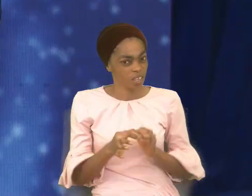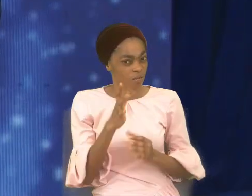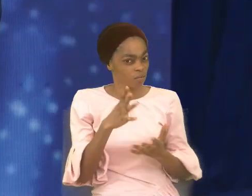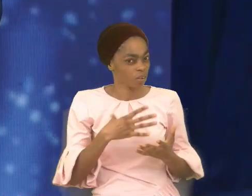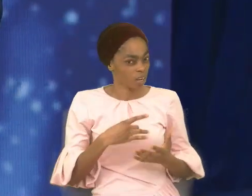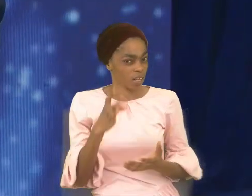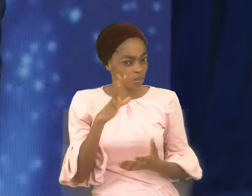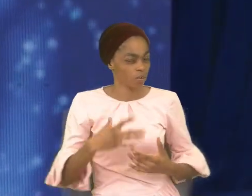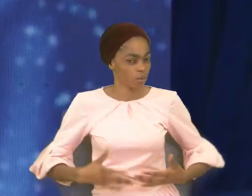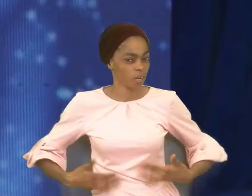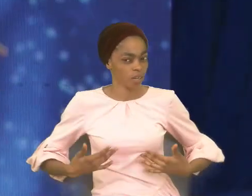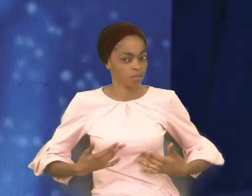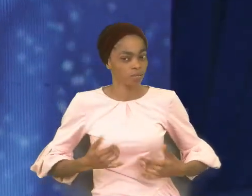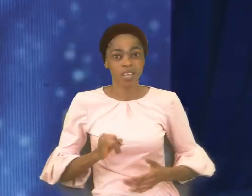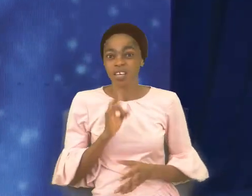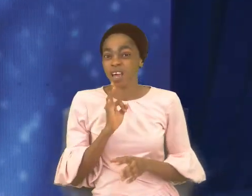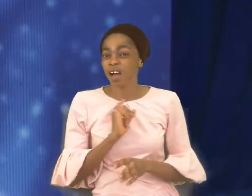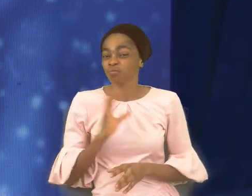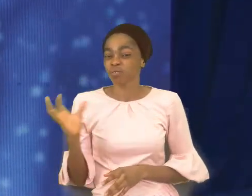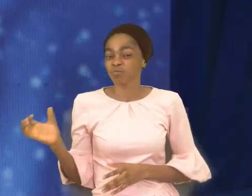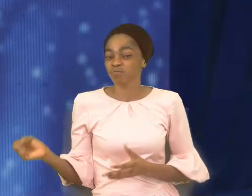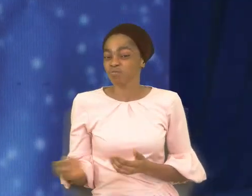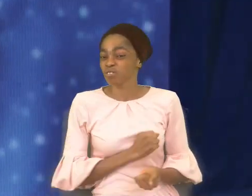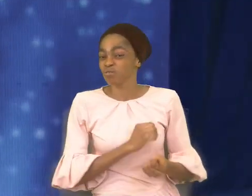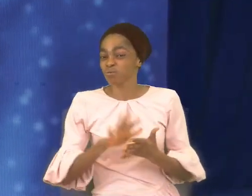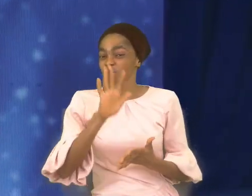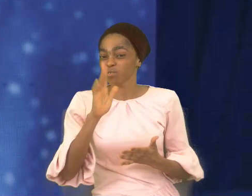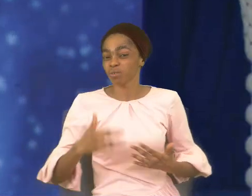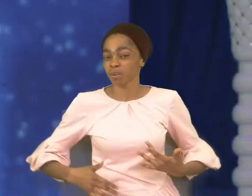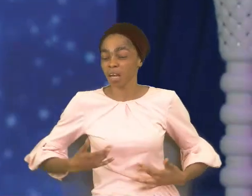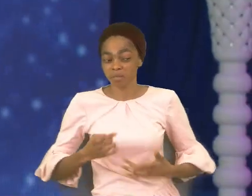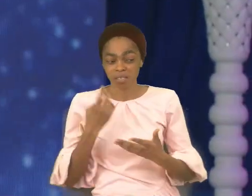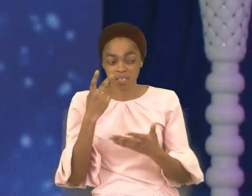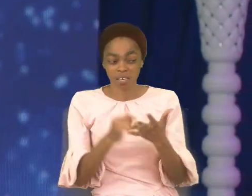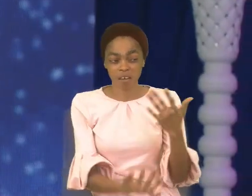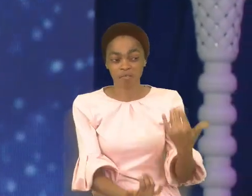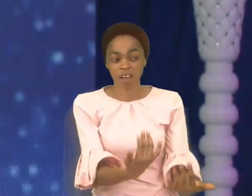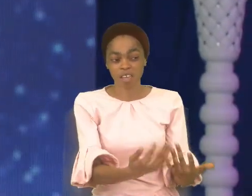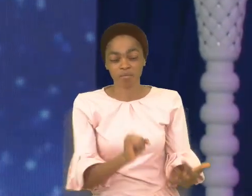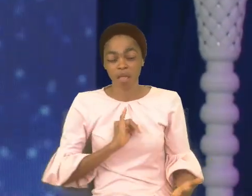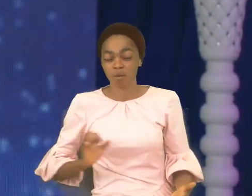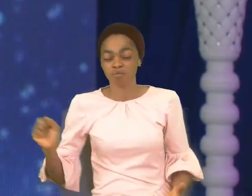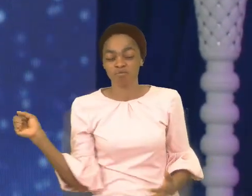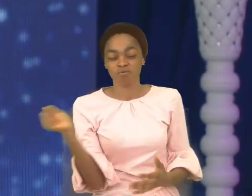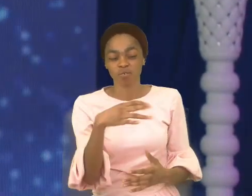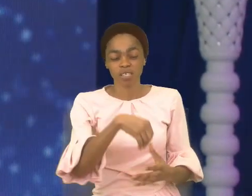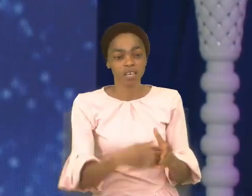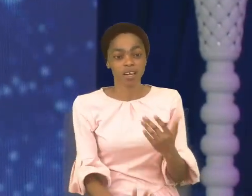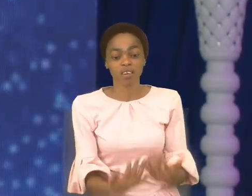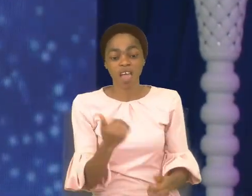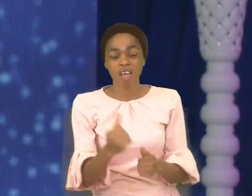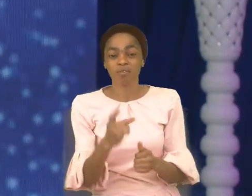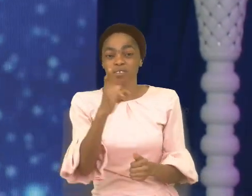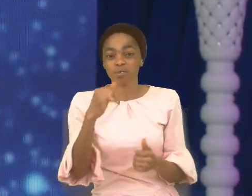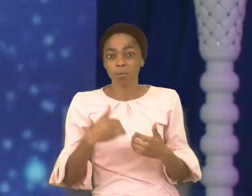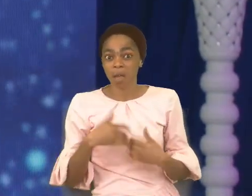furnace. I'll throw you inside there. Every dream you ever had, every vision you ever had, every projection you ever